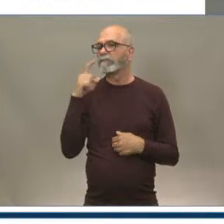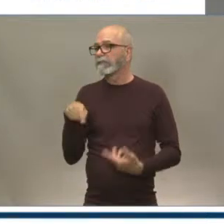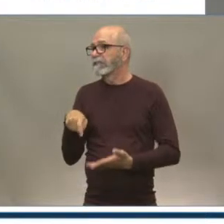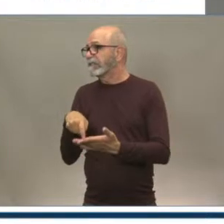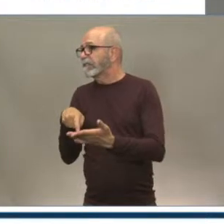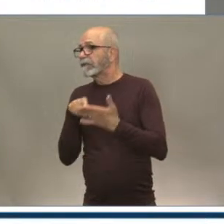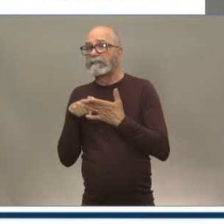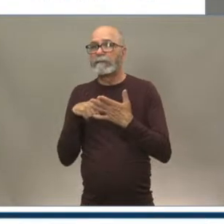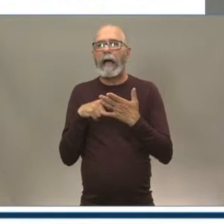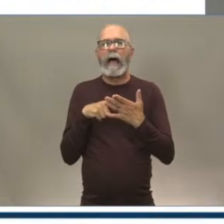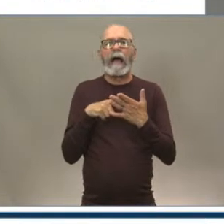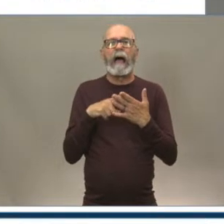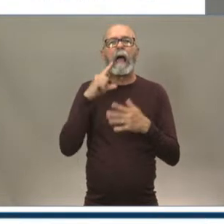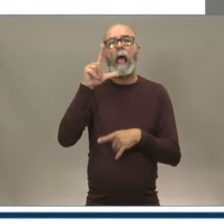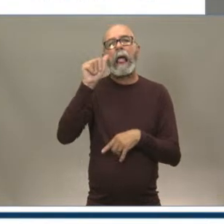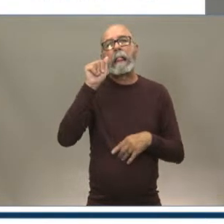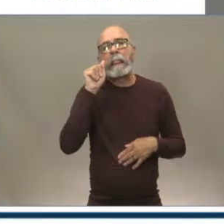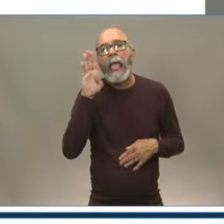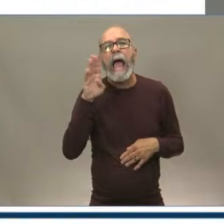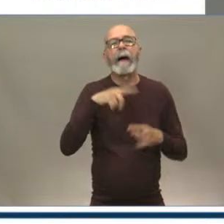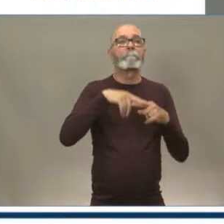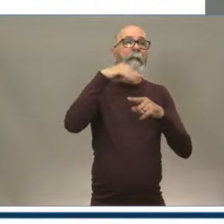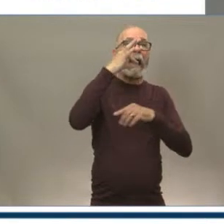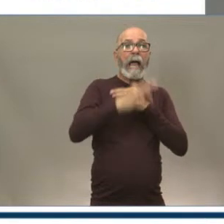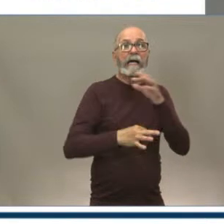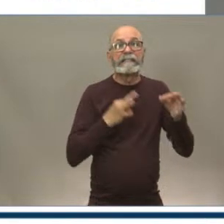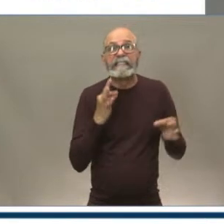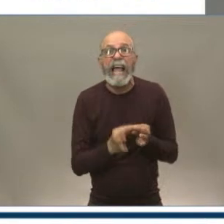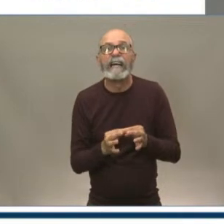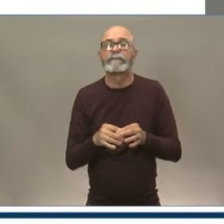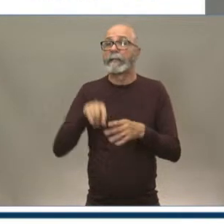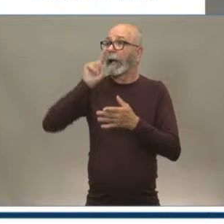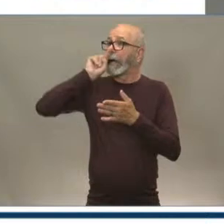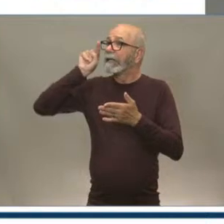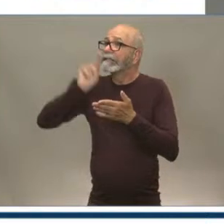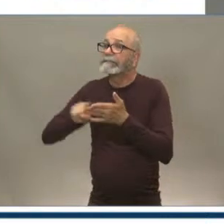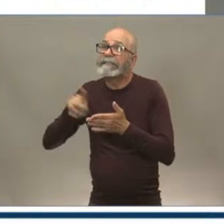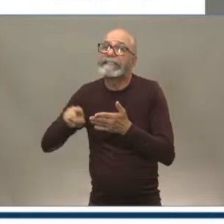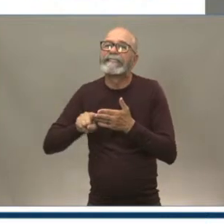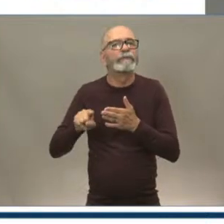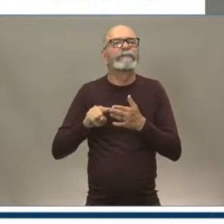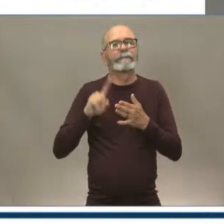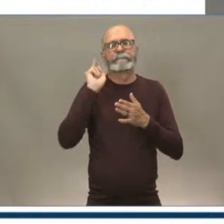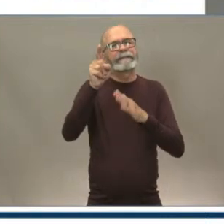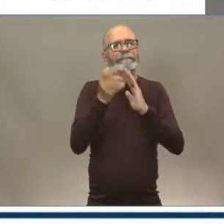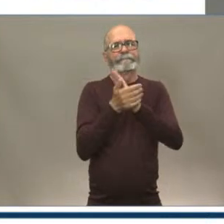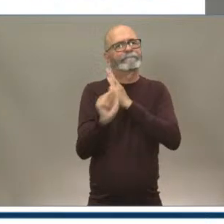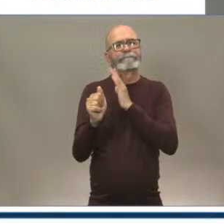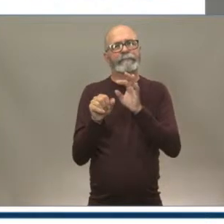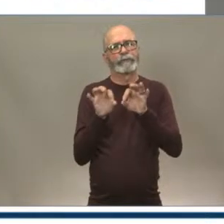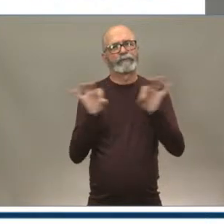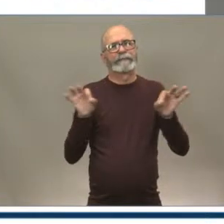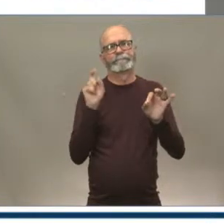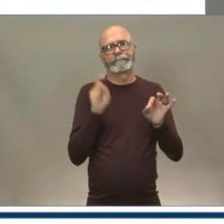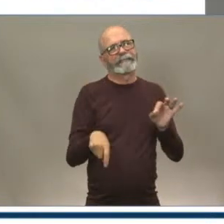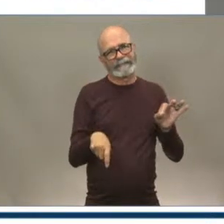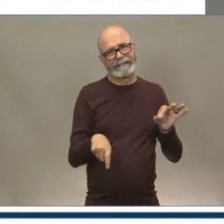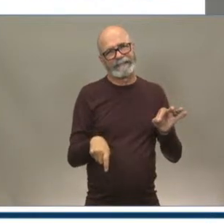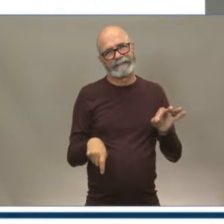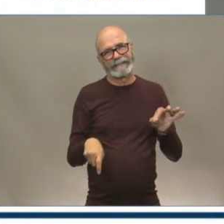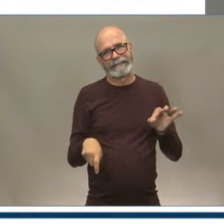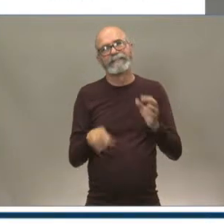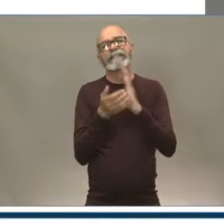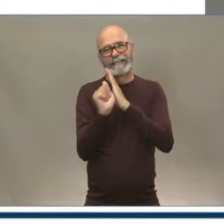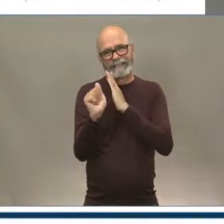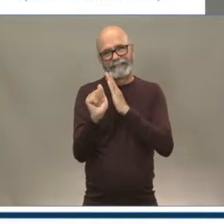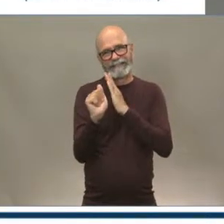lab, testing, public, contact tracing and public health, those are skilled jobs, and you can't just have a volunteer. But certainly the